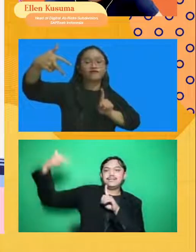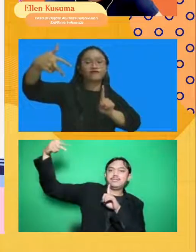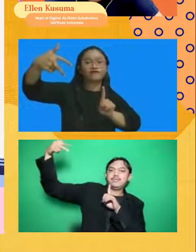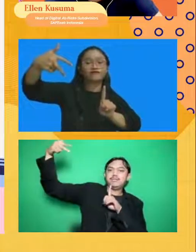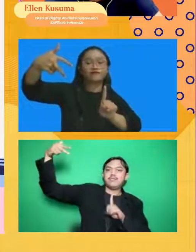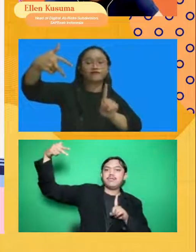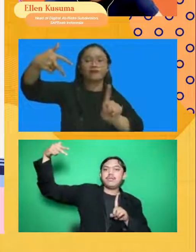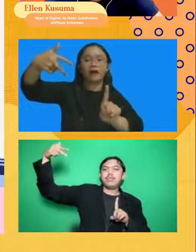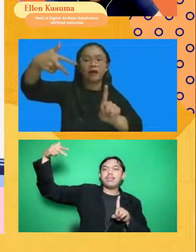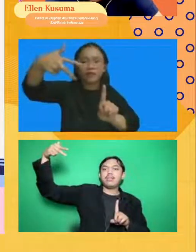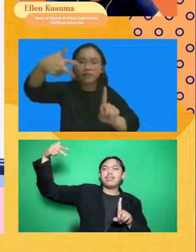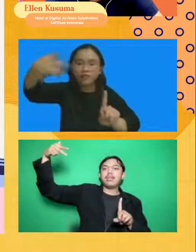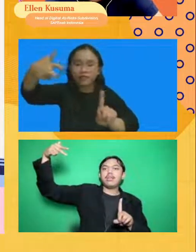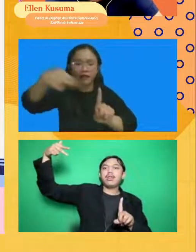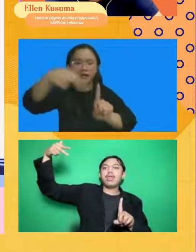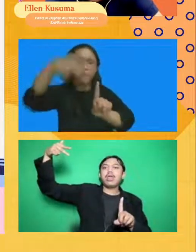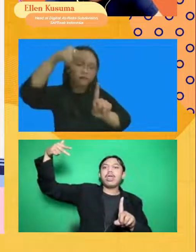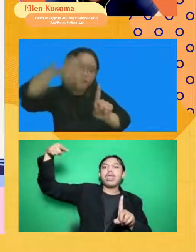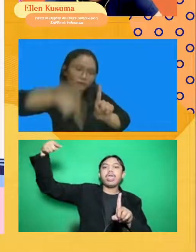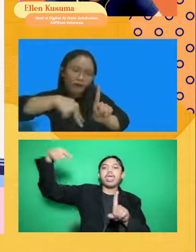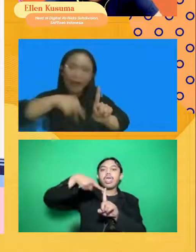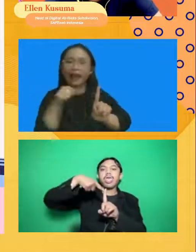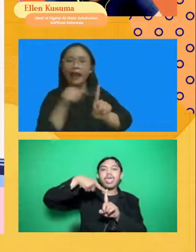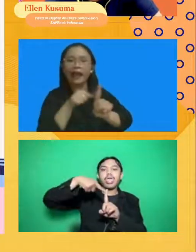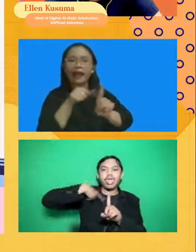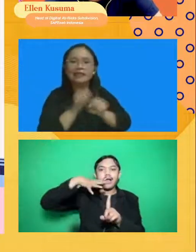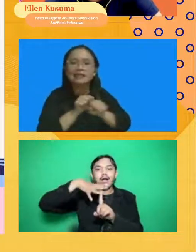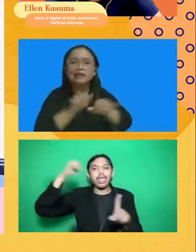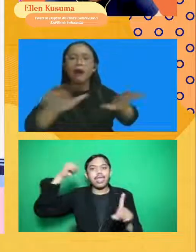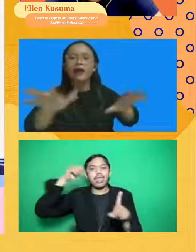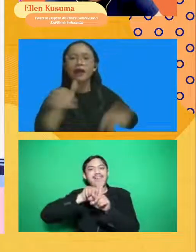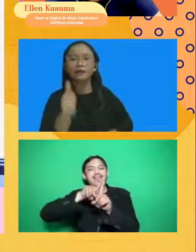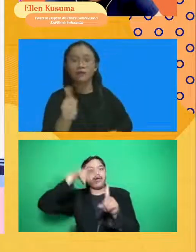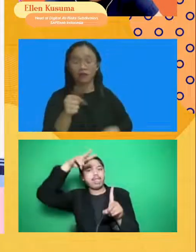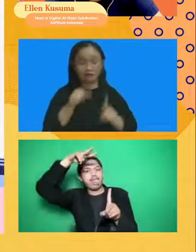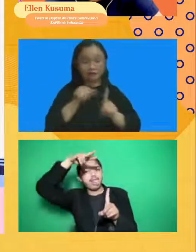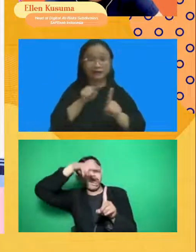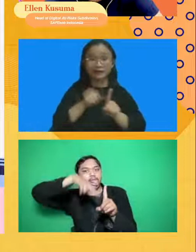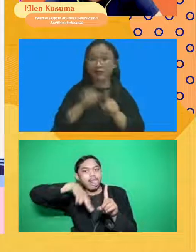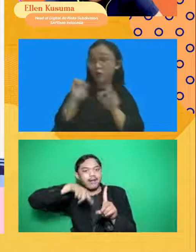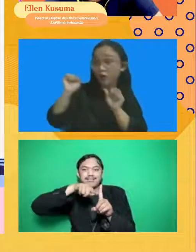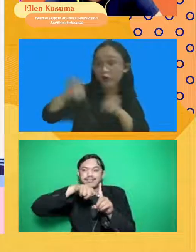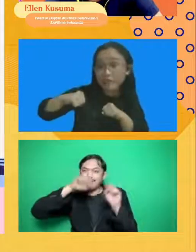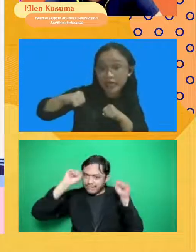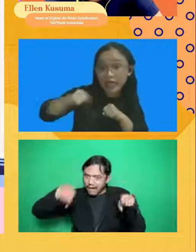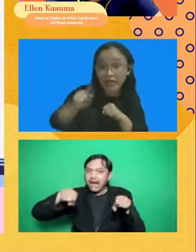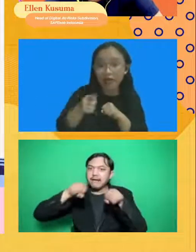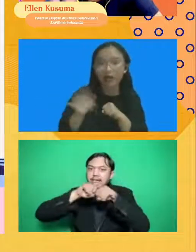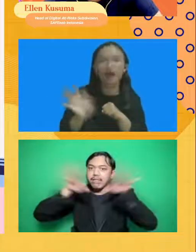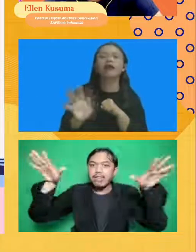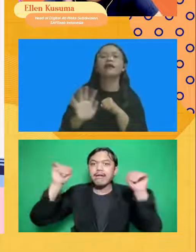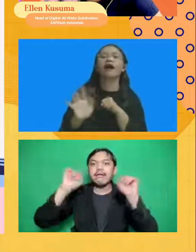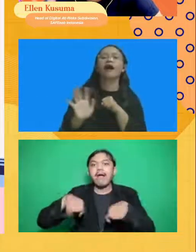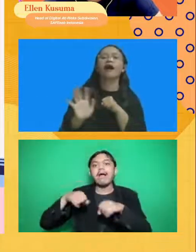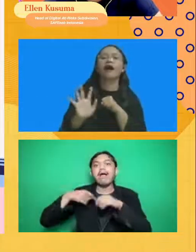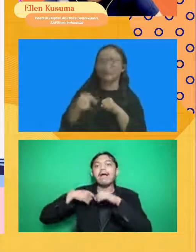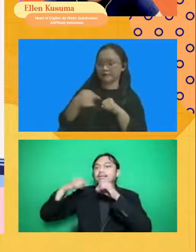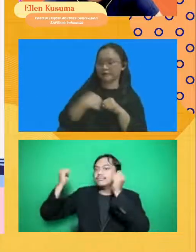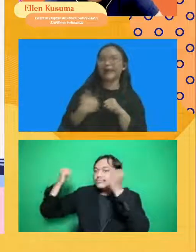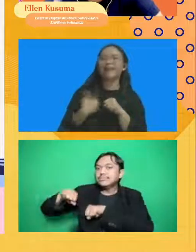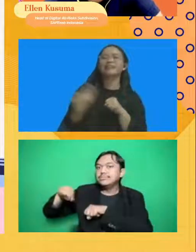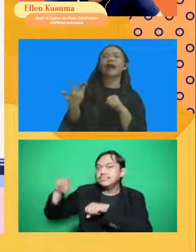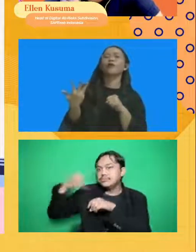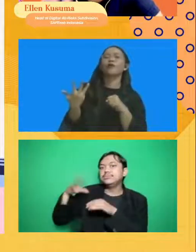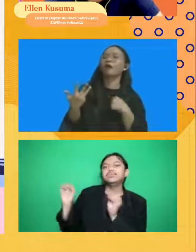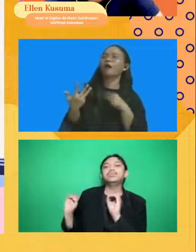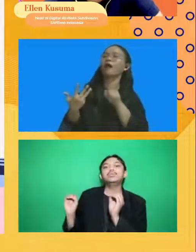digital body without even your consent, without even your knowing about it. So we also need to